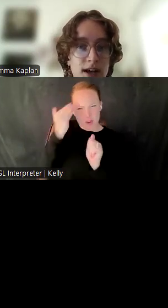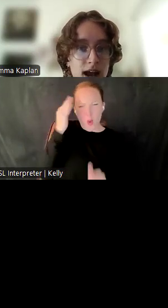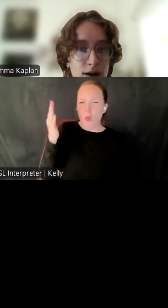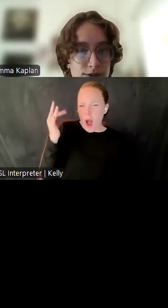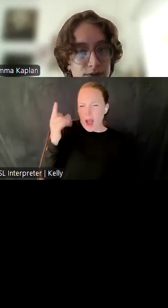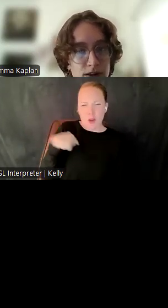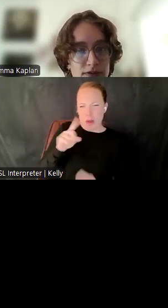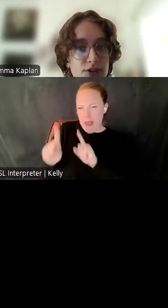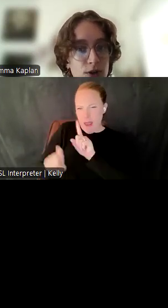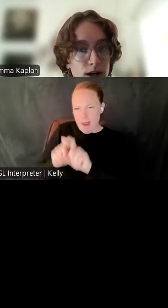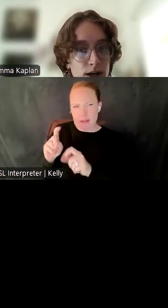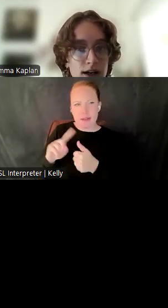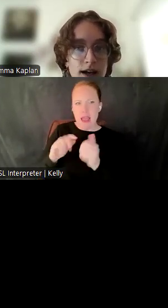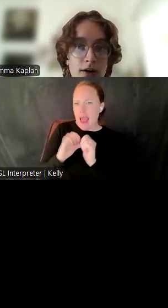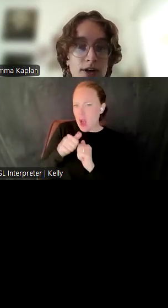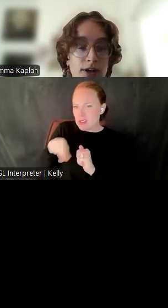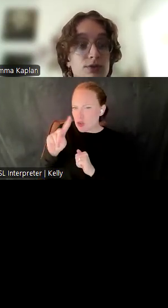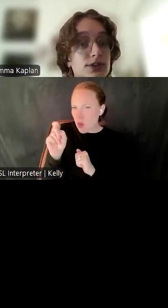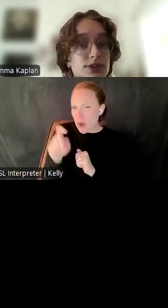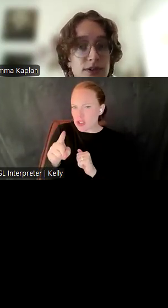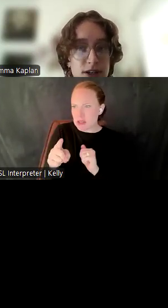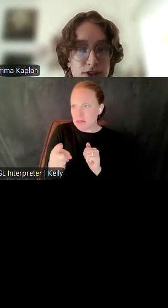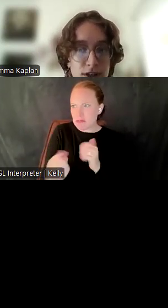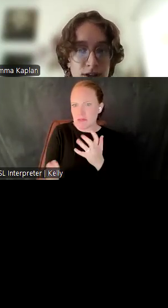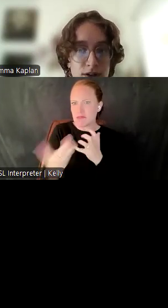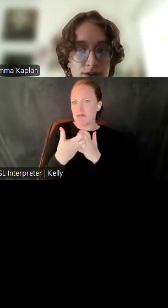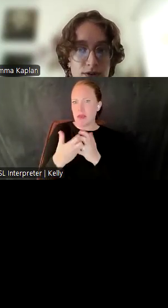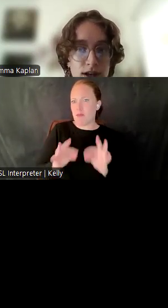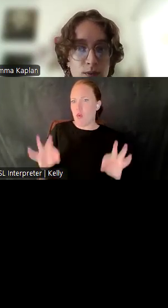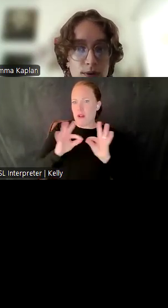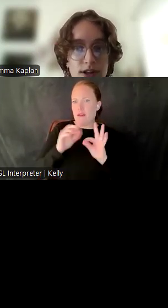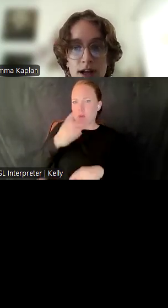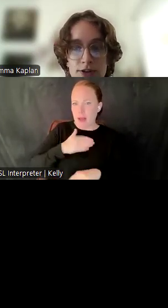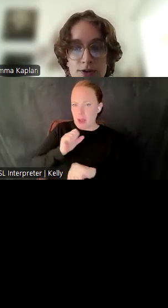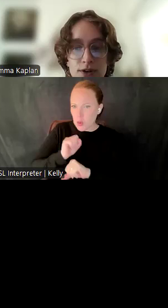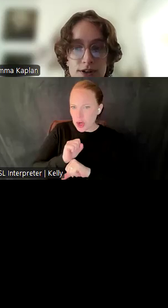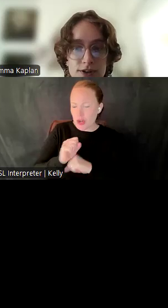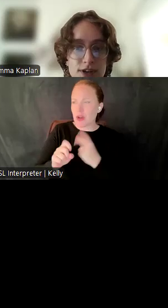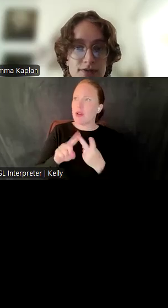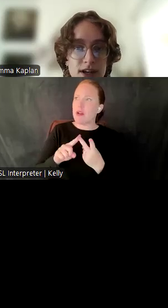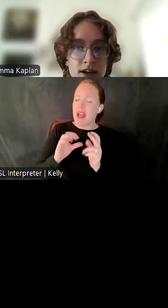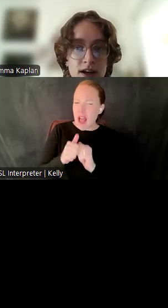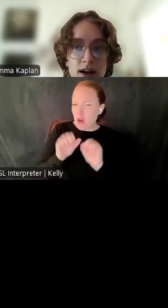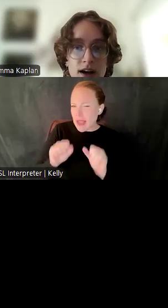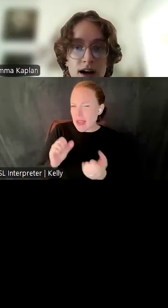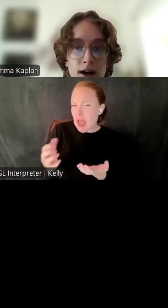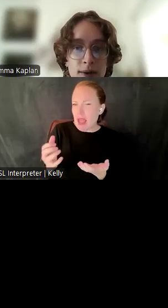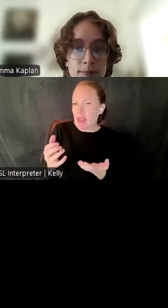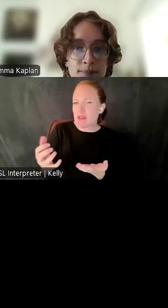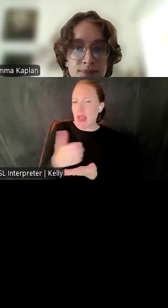things like, how is this relevant to your work? How can you use this information and work with the client to increase their safety?